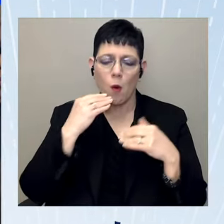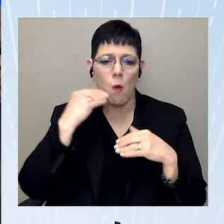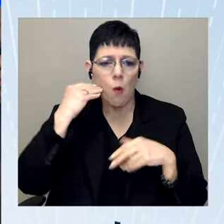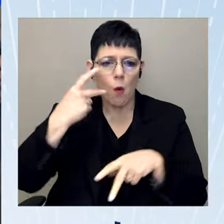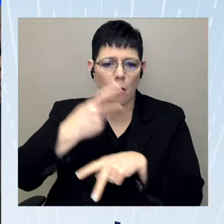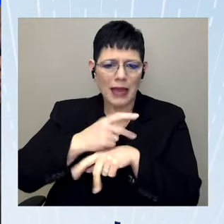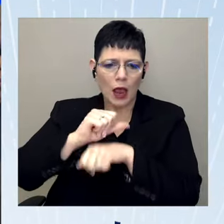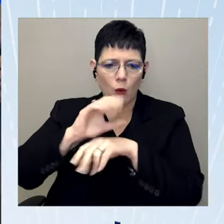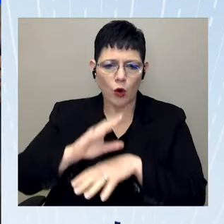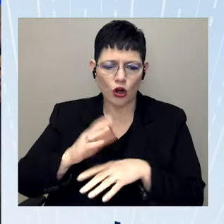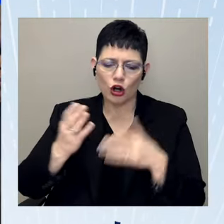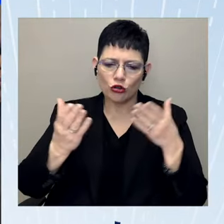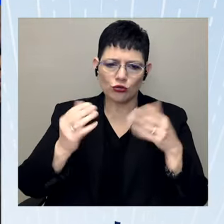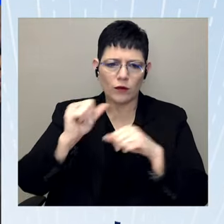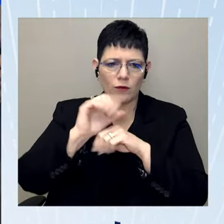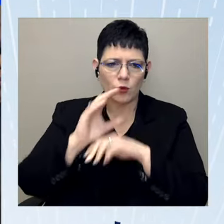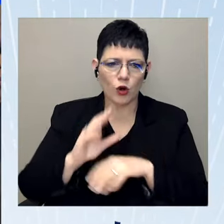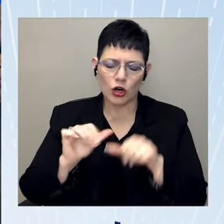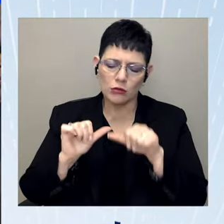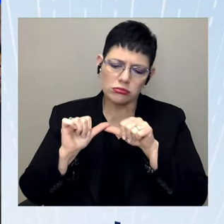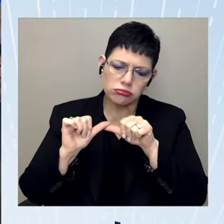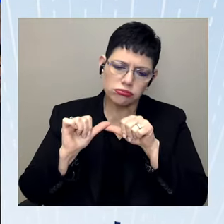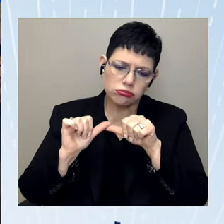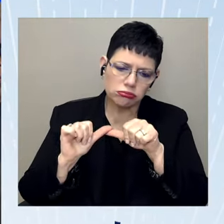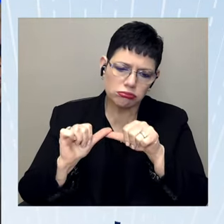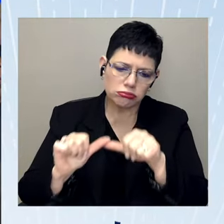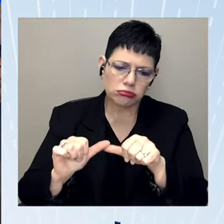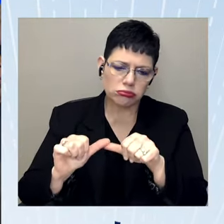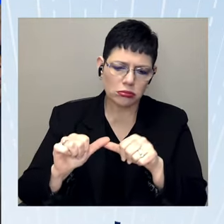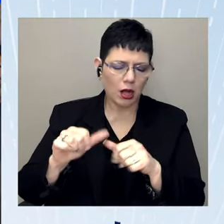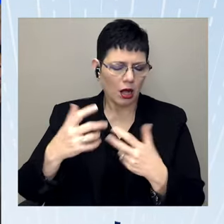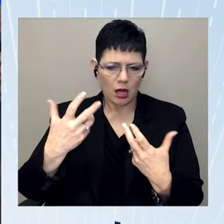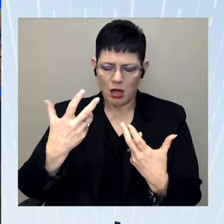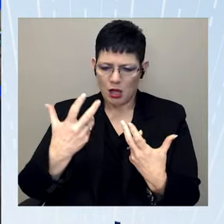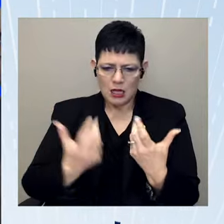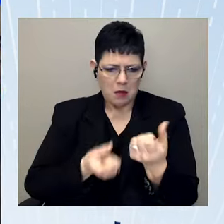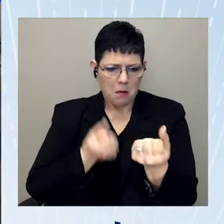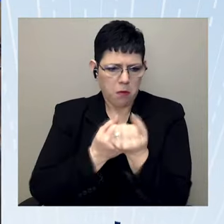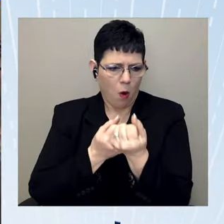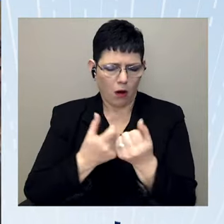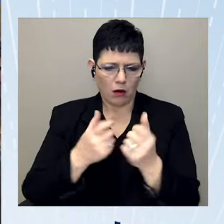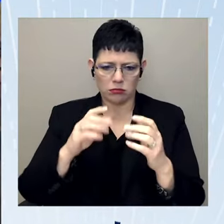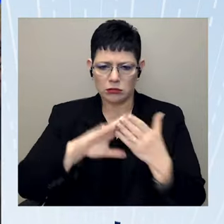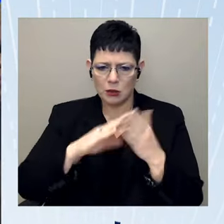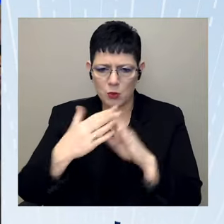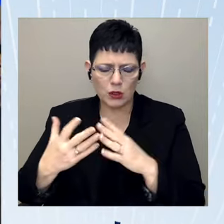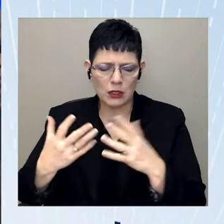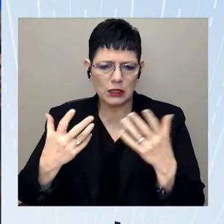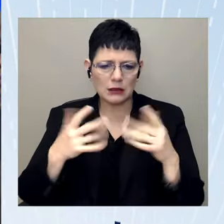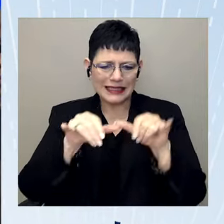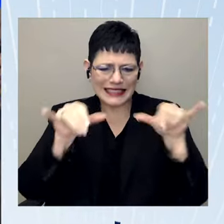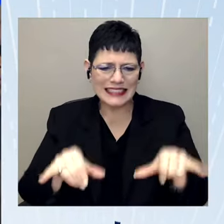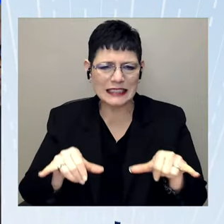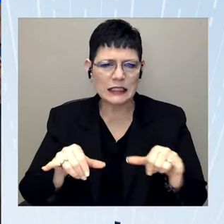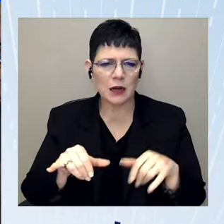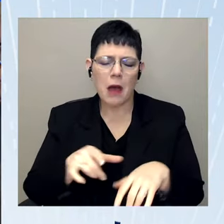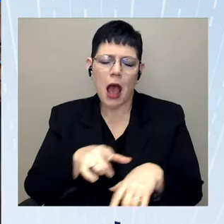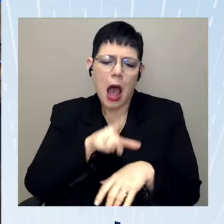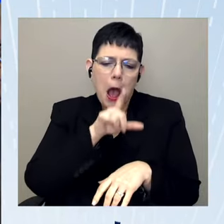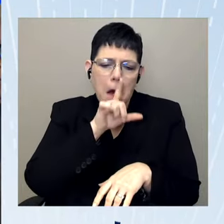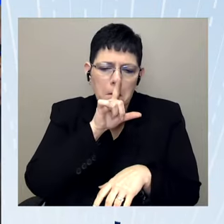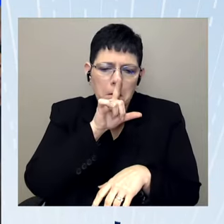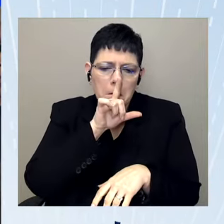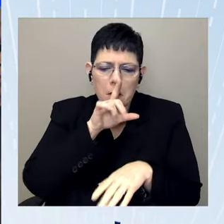service workers, continued to move within the system silently? Move within the system because they knew that their family member